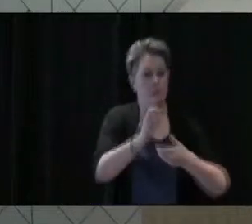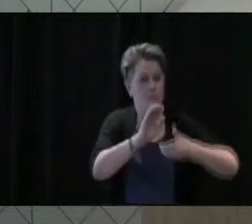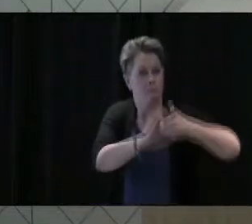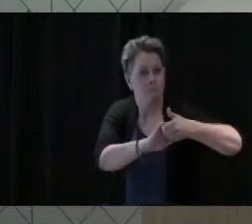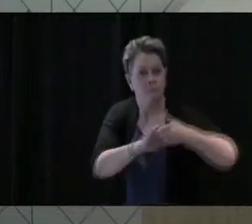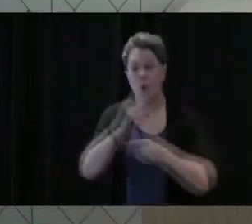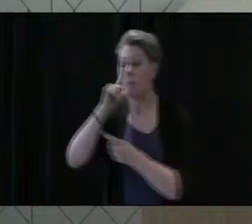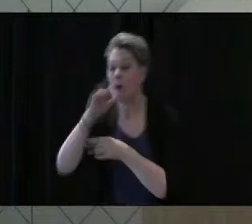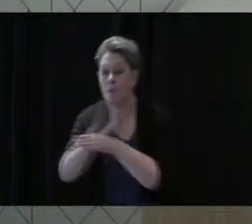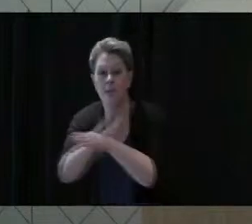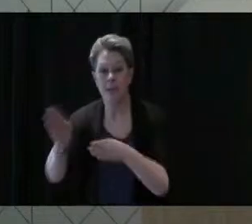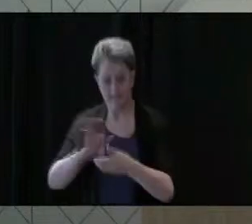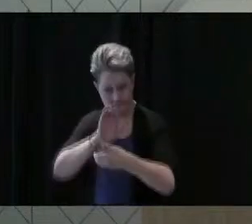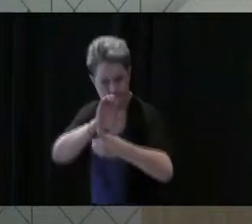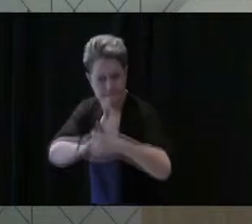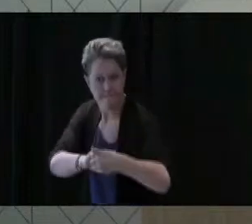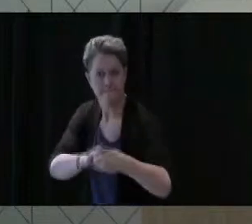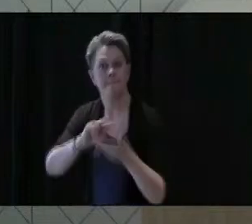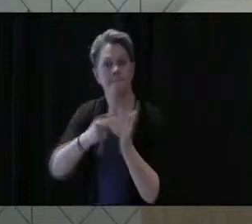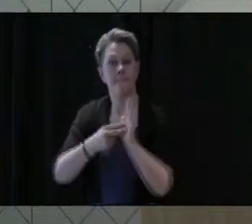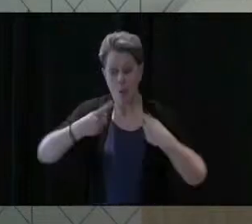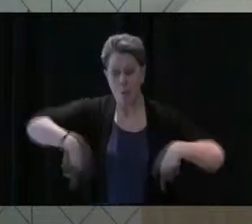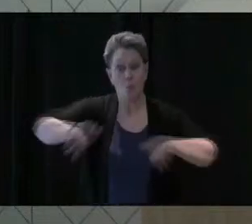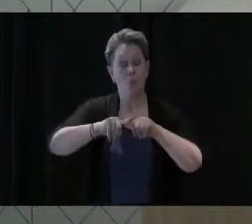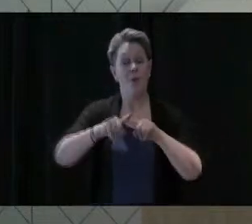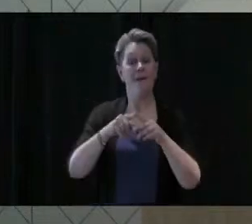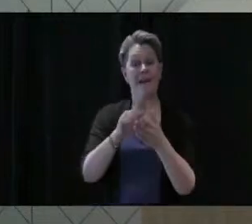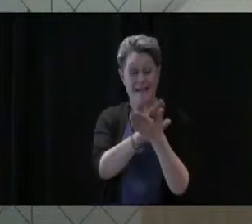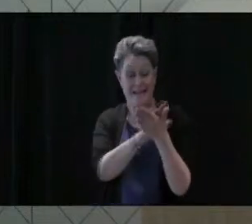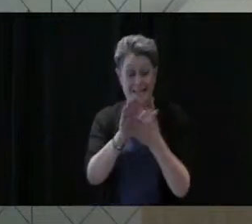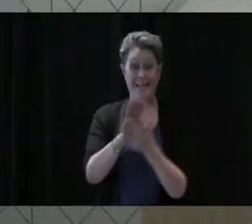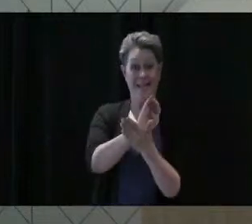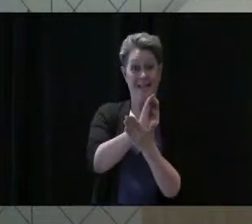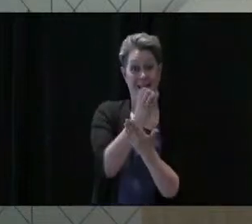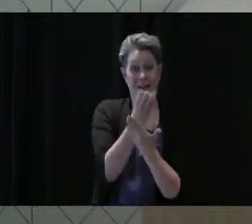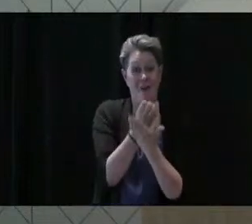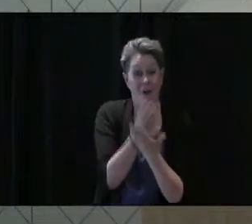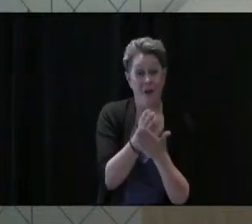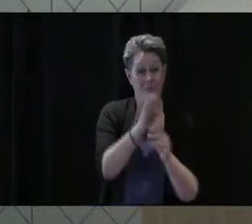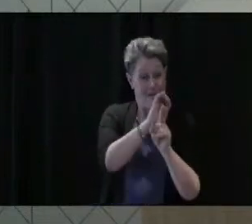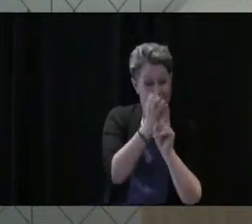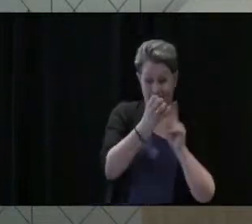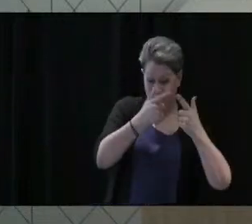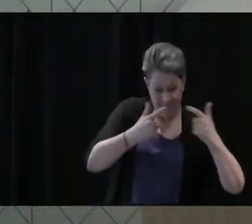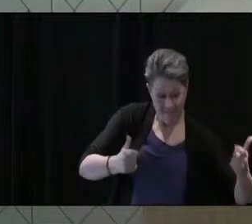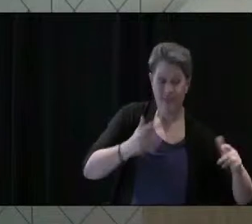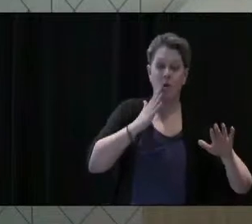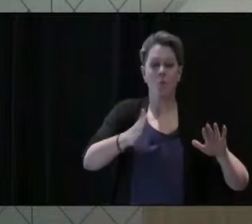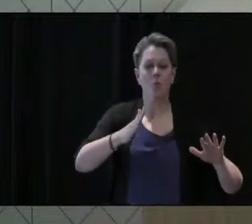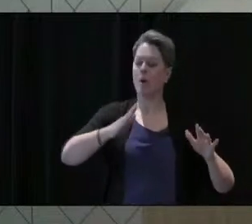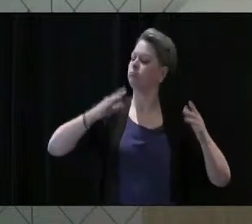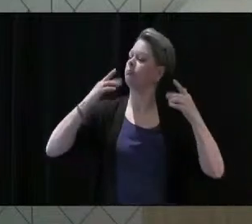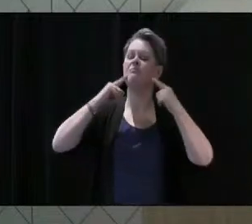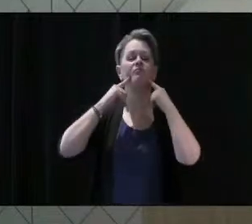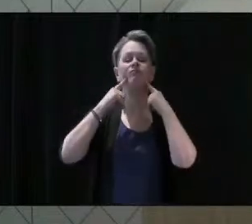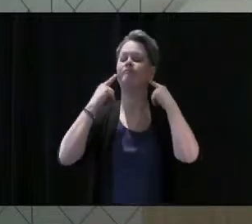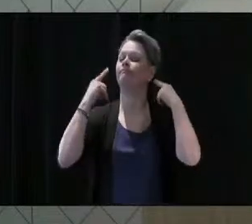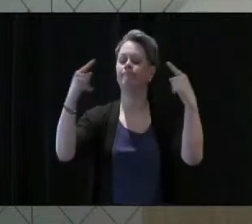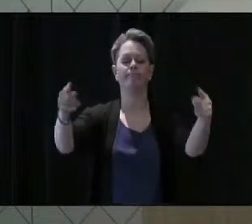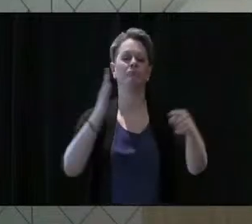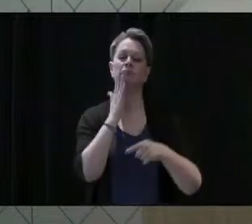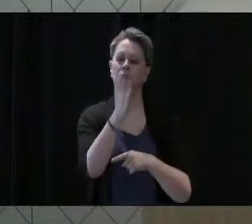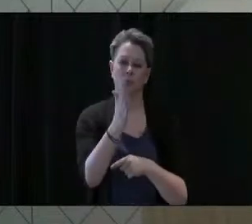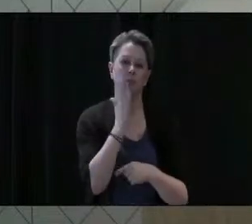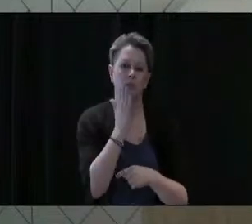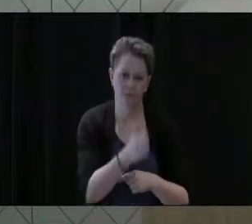can become a leader in green economy transition. The Future Fund will be necessary to